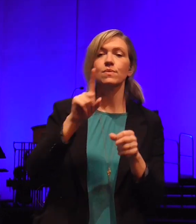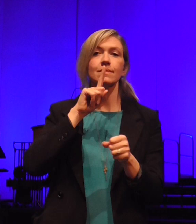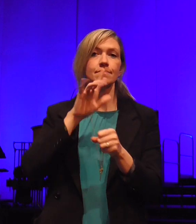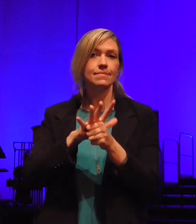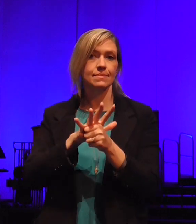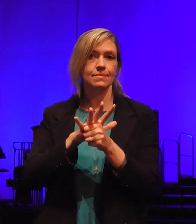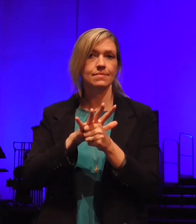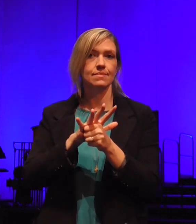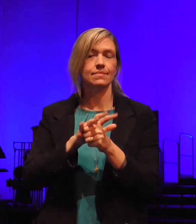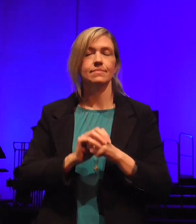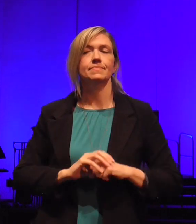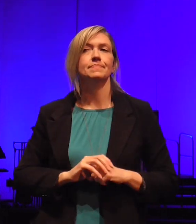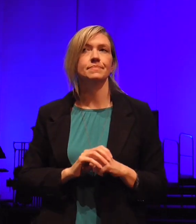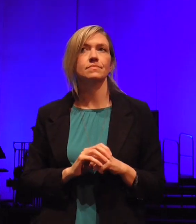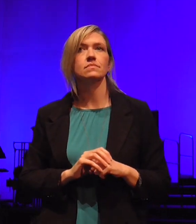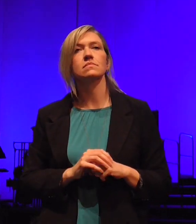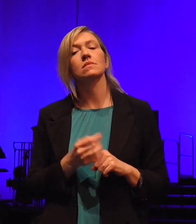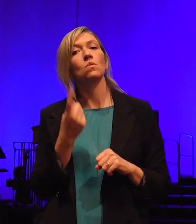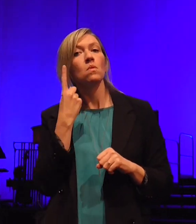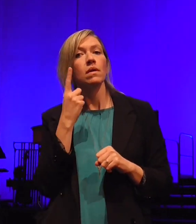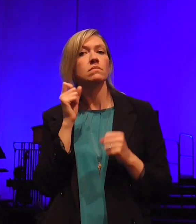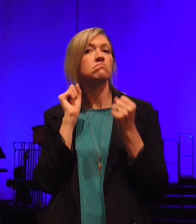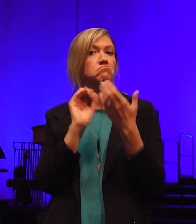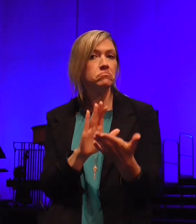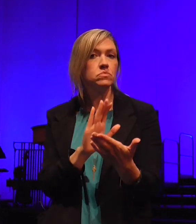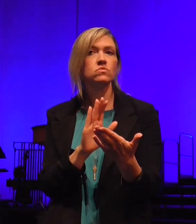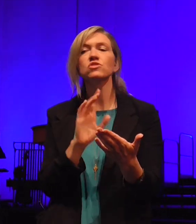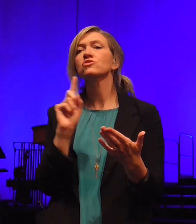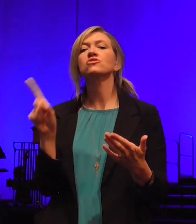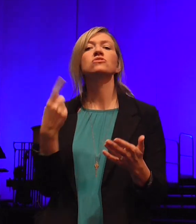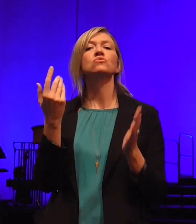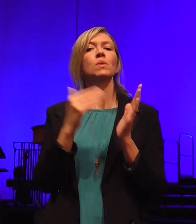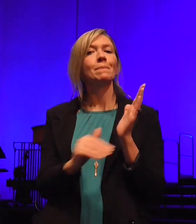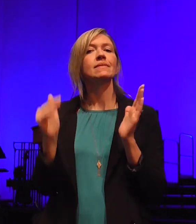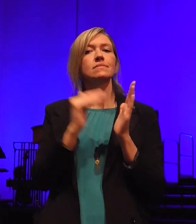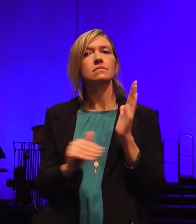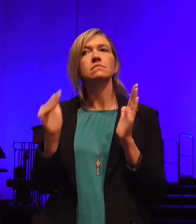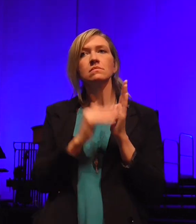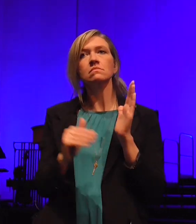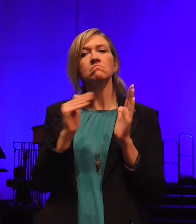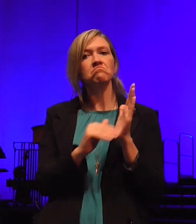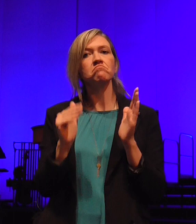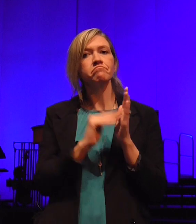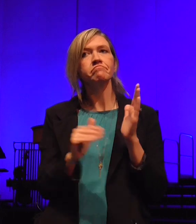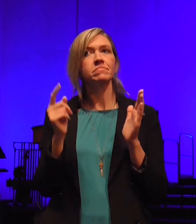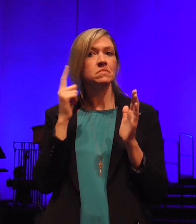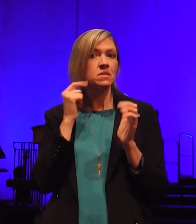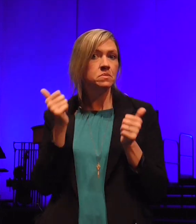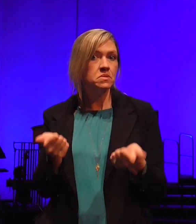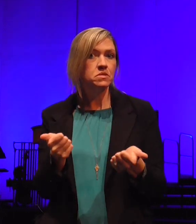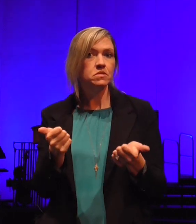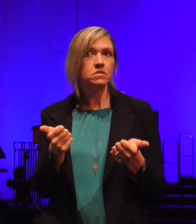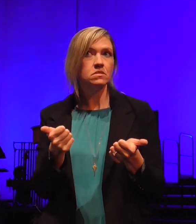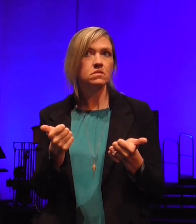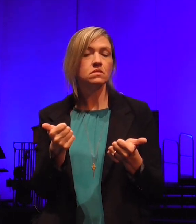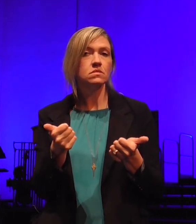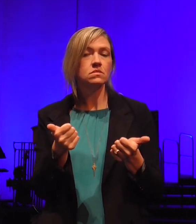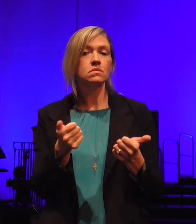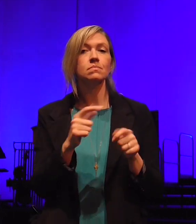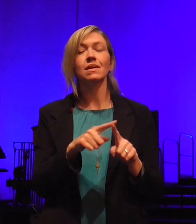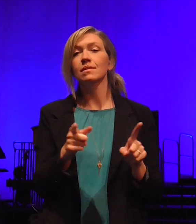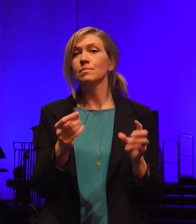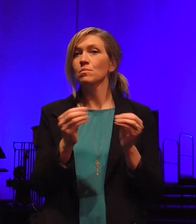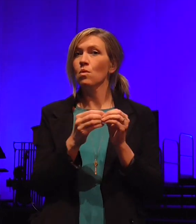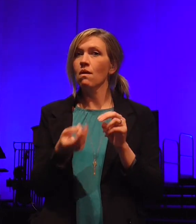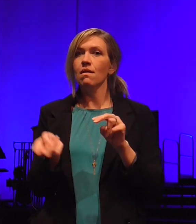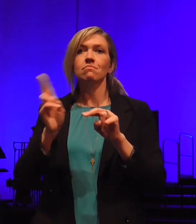your commitment. One way of doing affirmations is just to repeat them over and over. They sound good. But it's